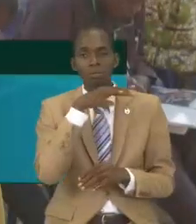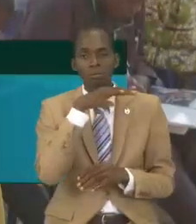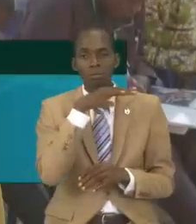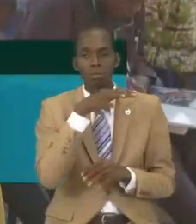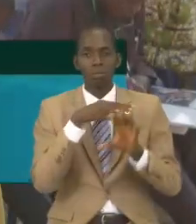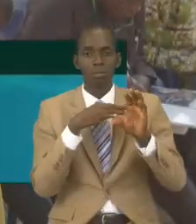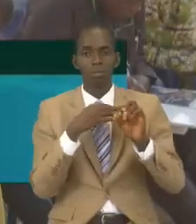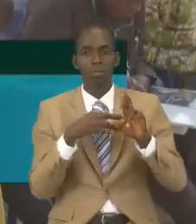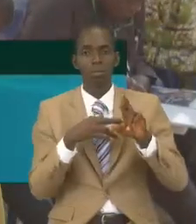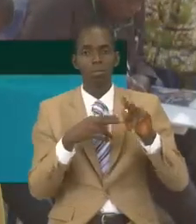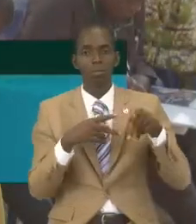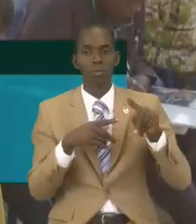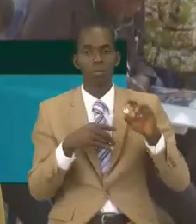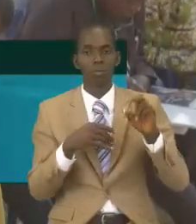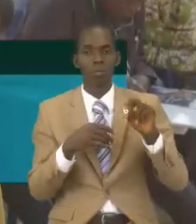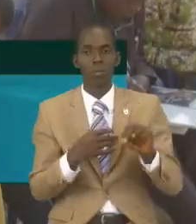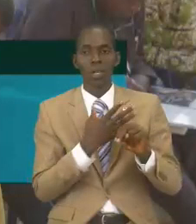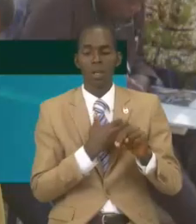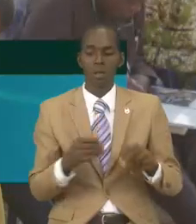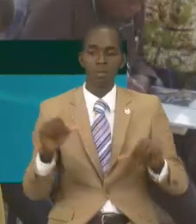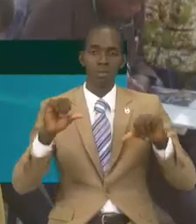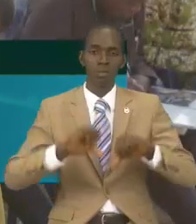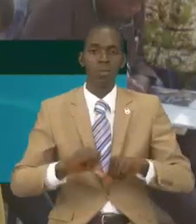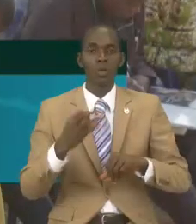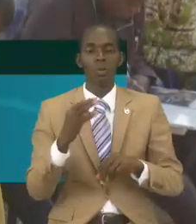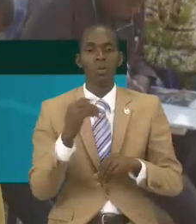and the condemnation of the world.